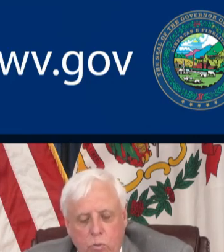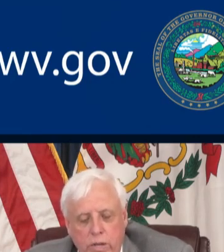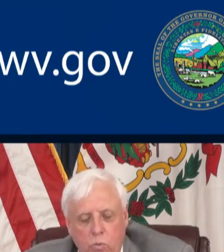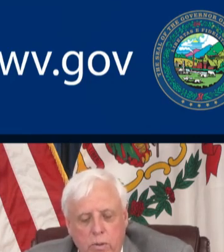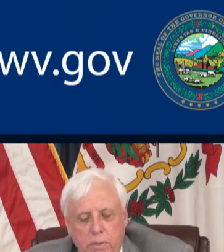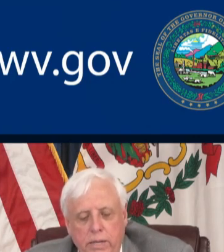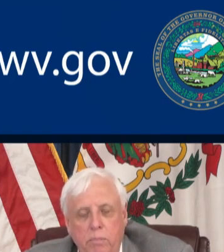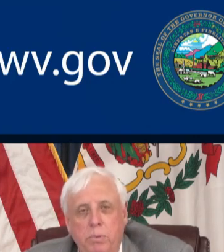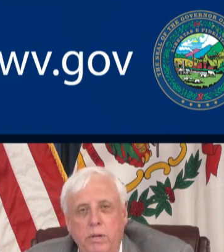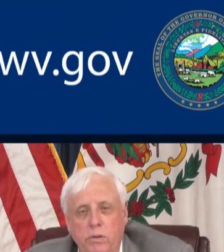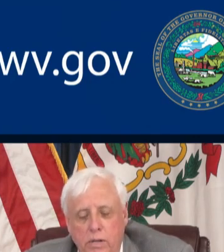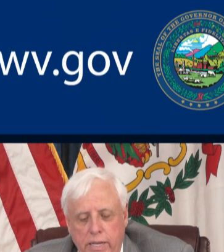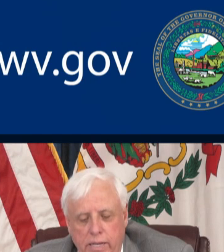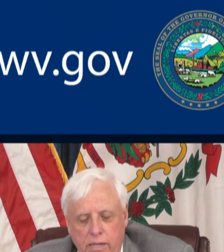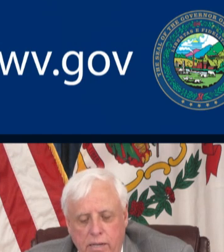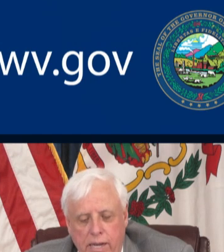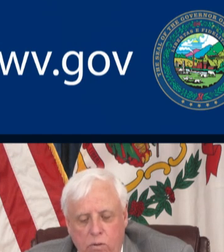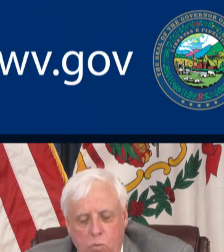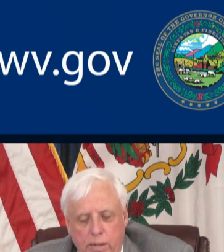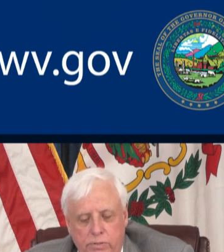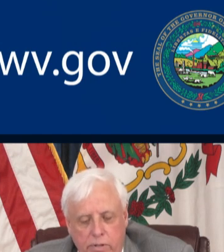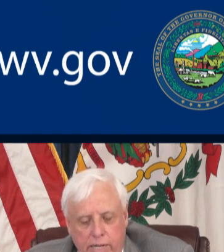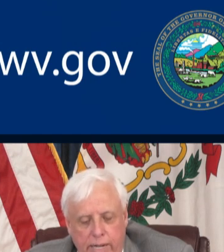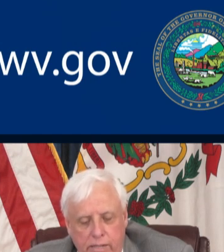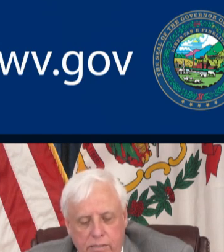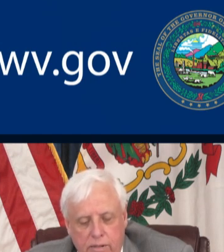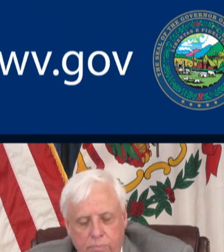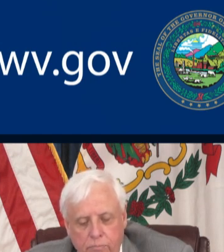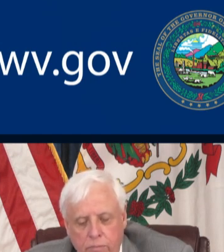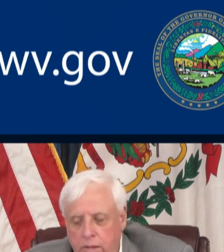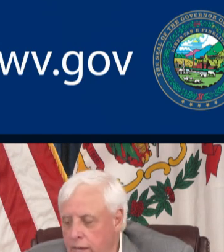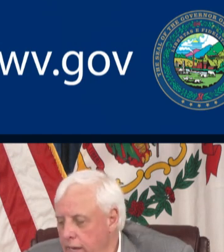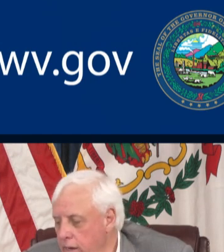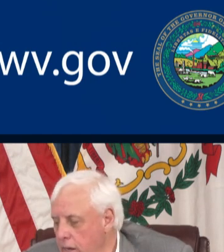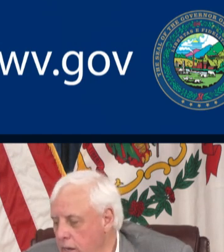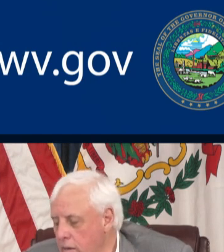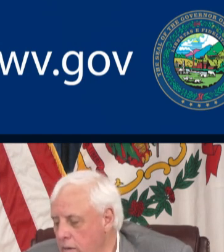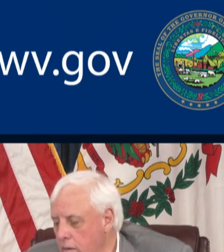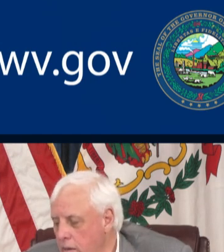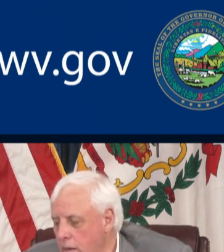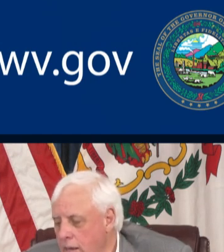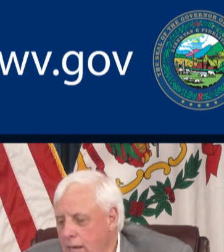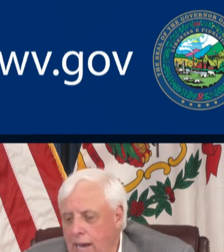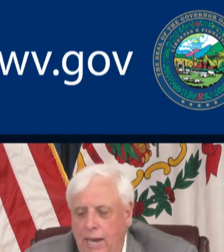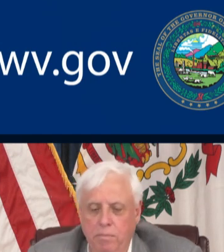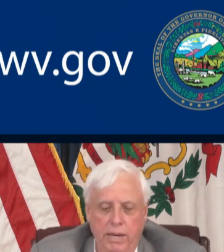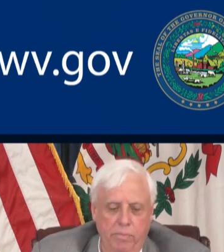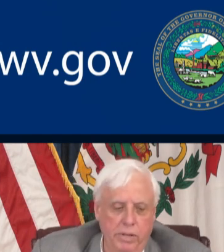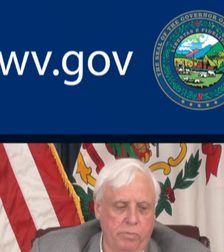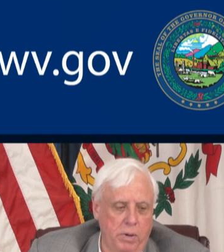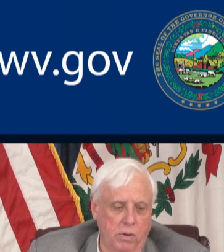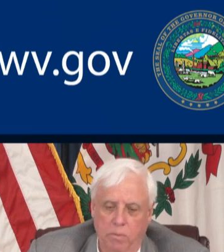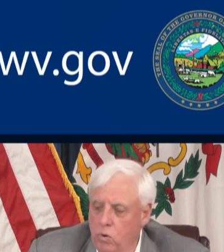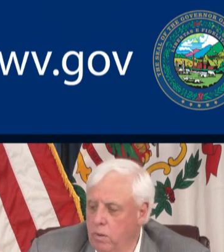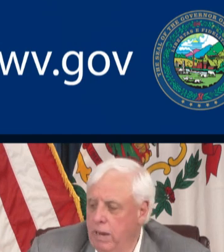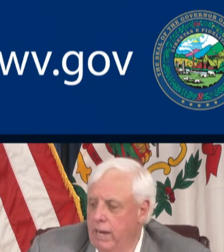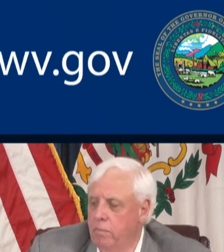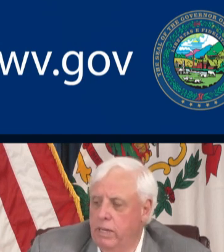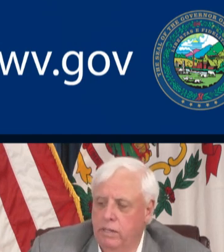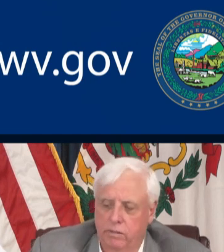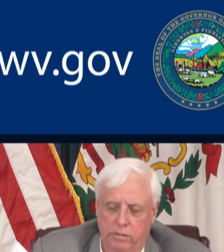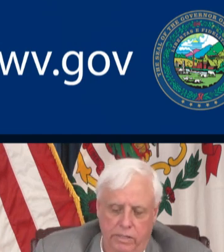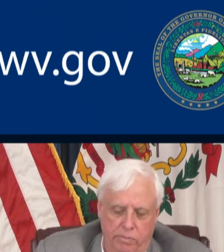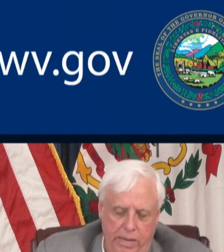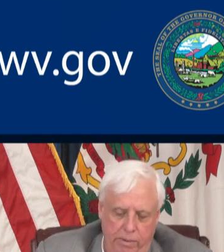Next week we'll be in Boone, Lincoln, and Webster counties. And I may have misspoke. I'm going to go back